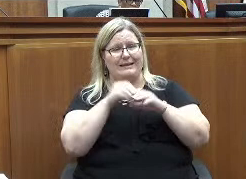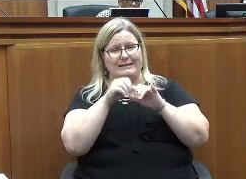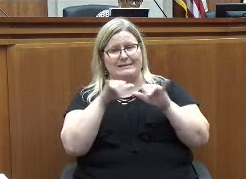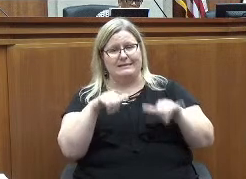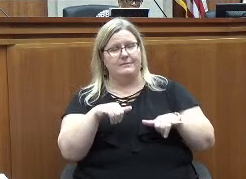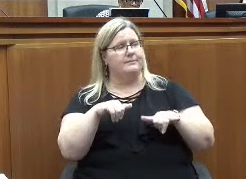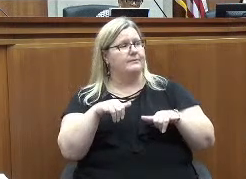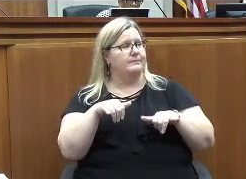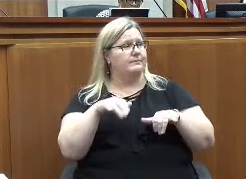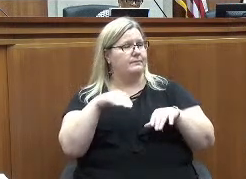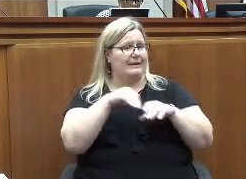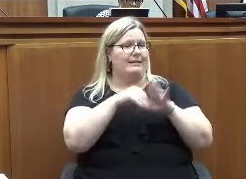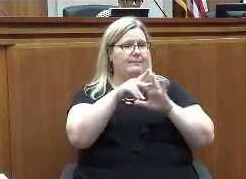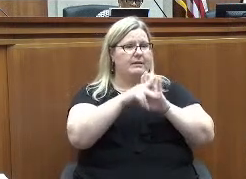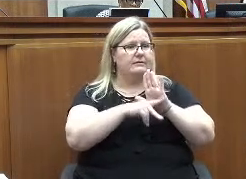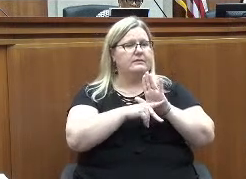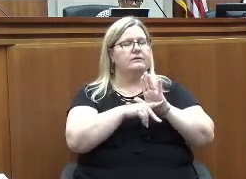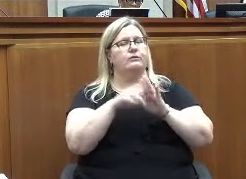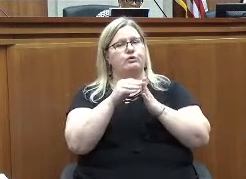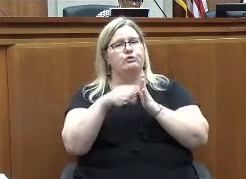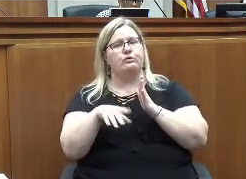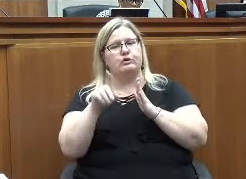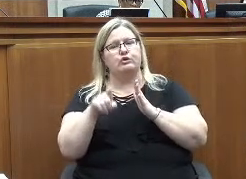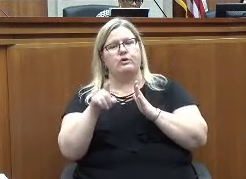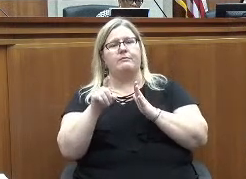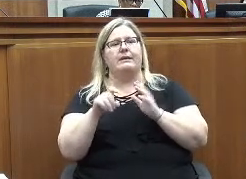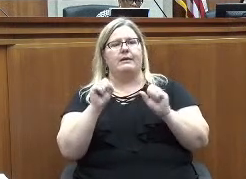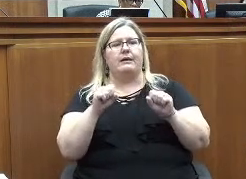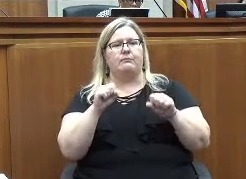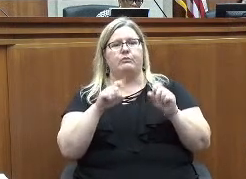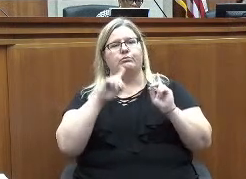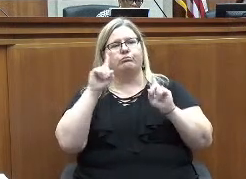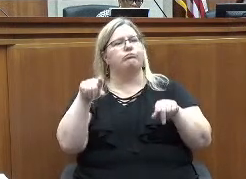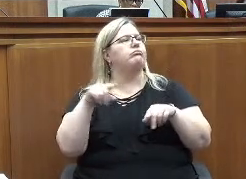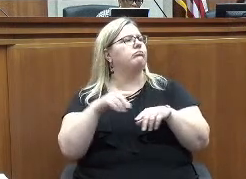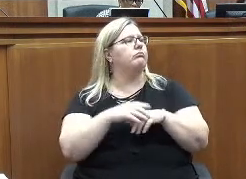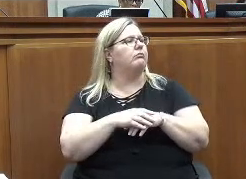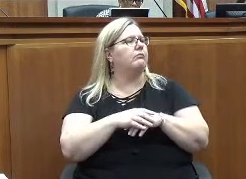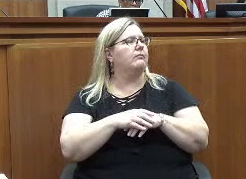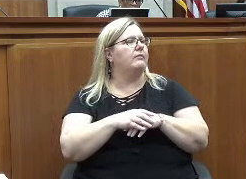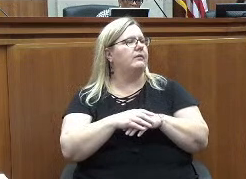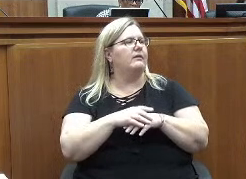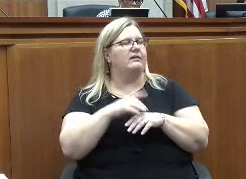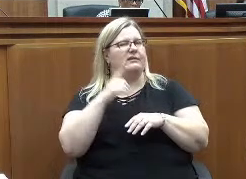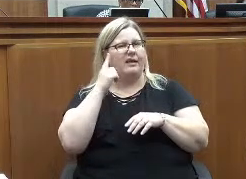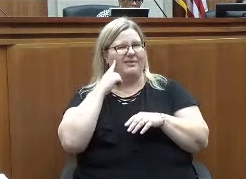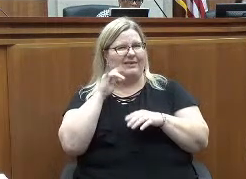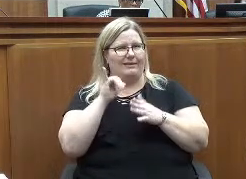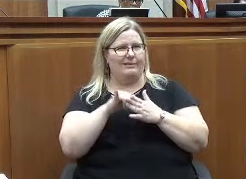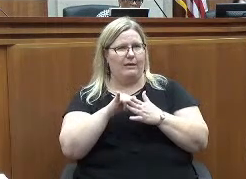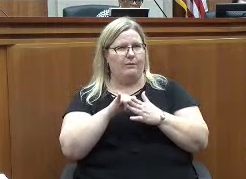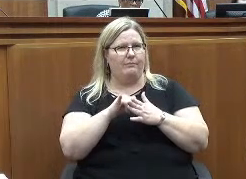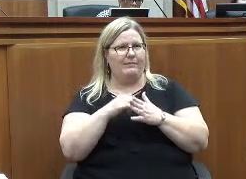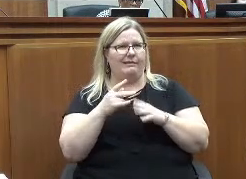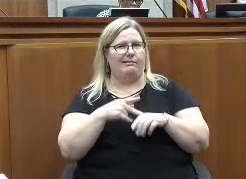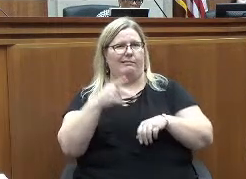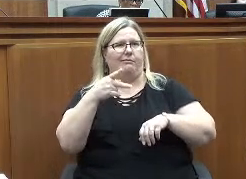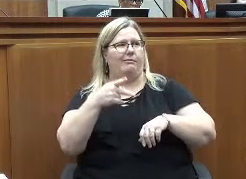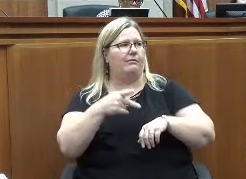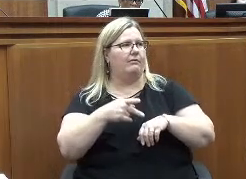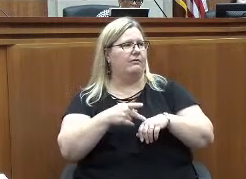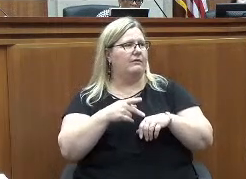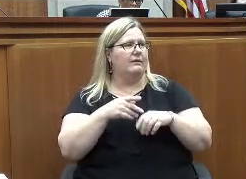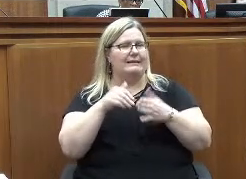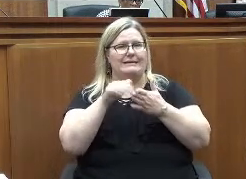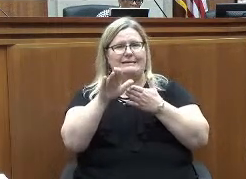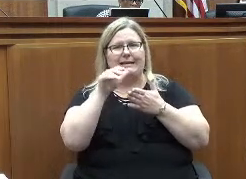that the students should be eligible to attend. I mean, I think that'd be redundant to send a letter out. I mean, that's